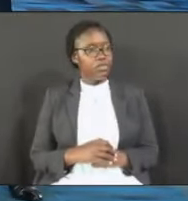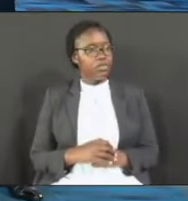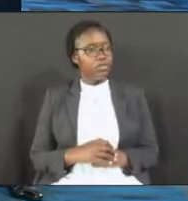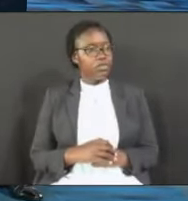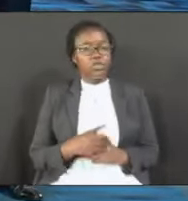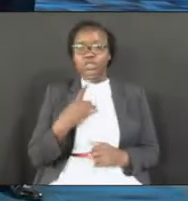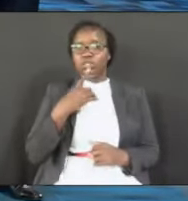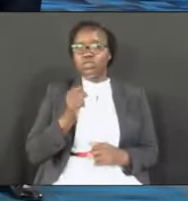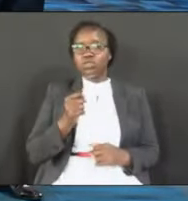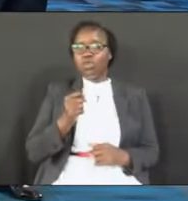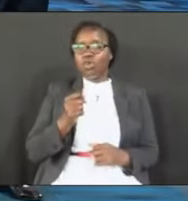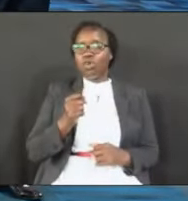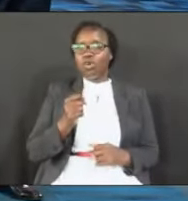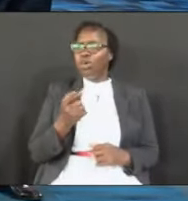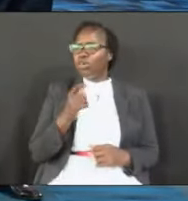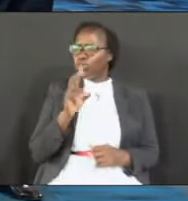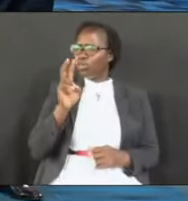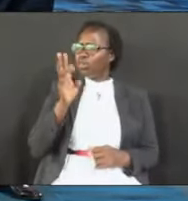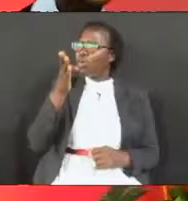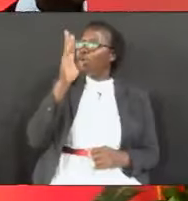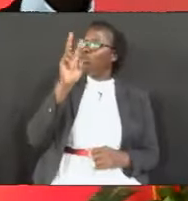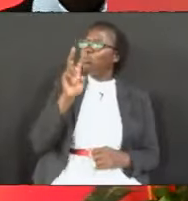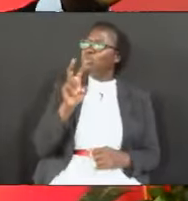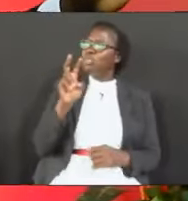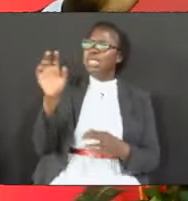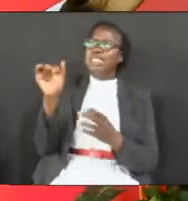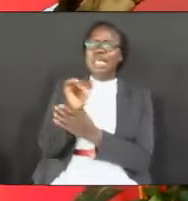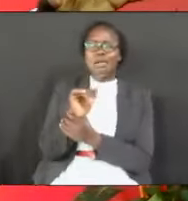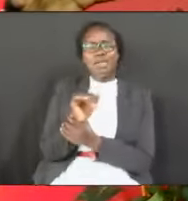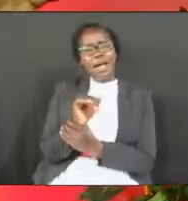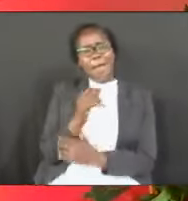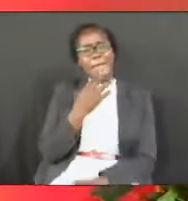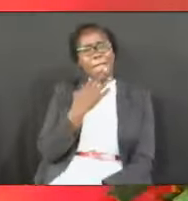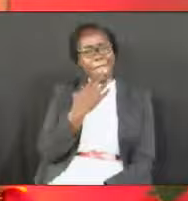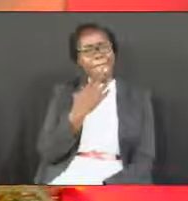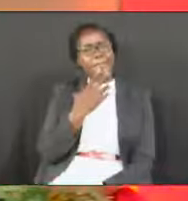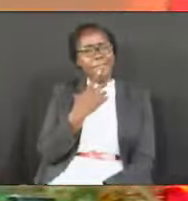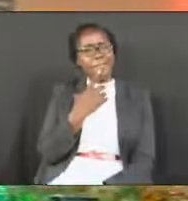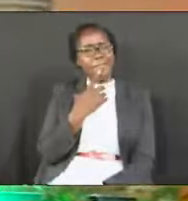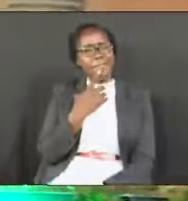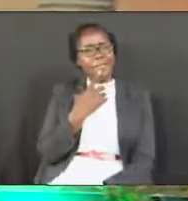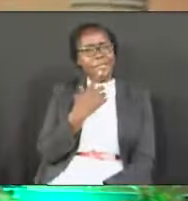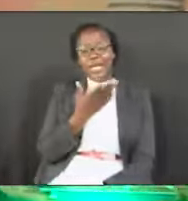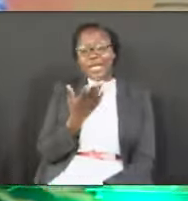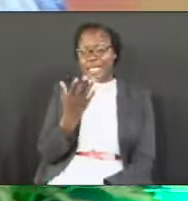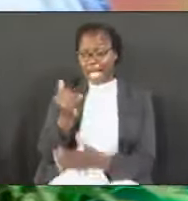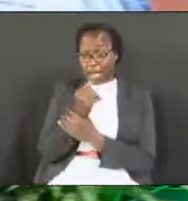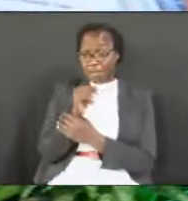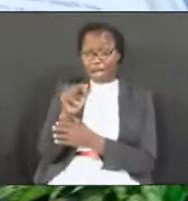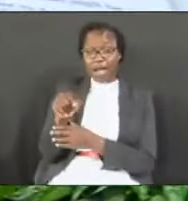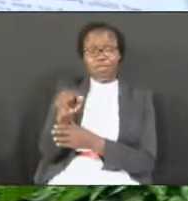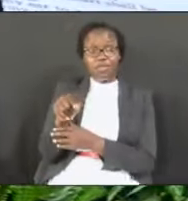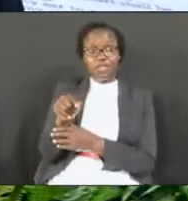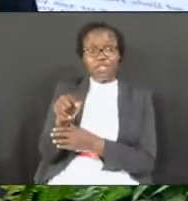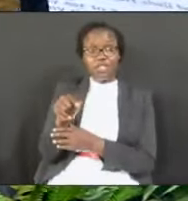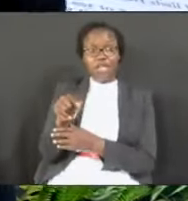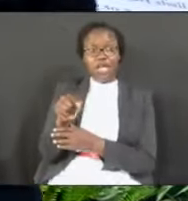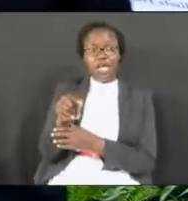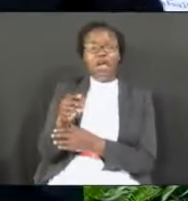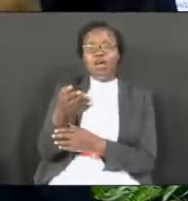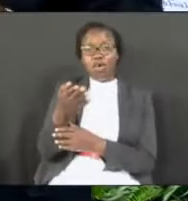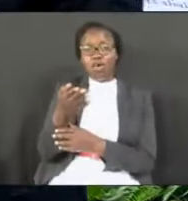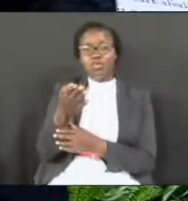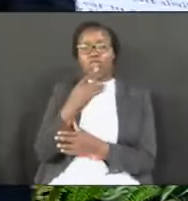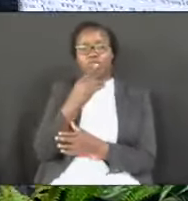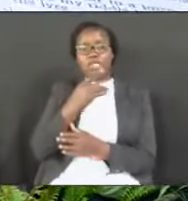So God looked after Abraham, and Abraham got lost. It was Abraham. You've got to align your purposes